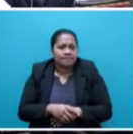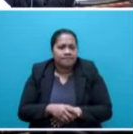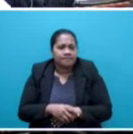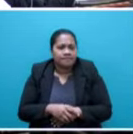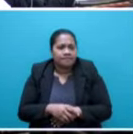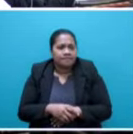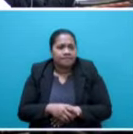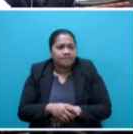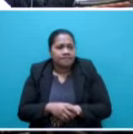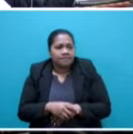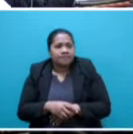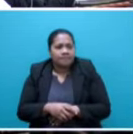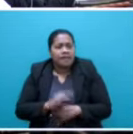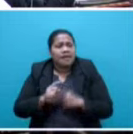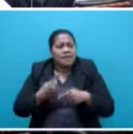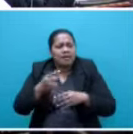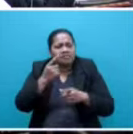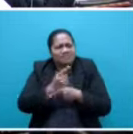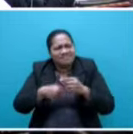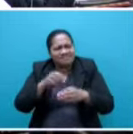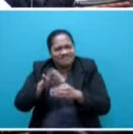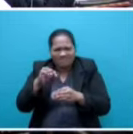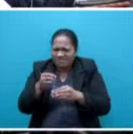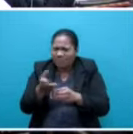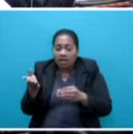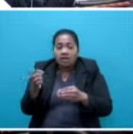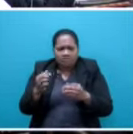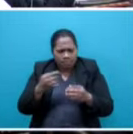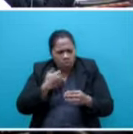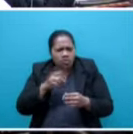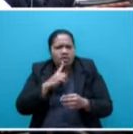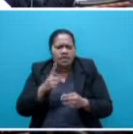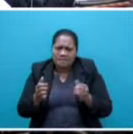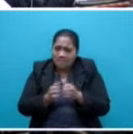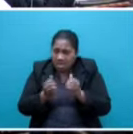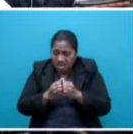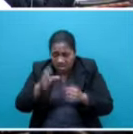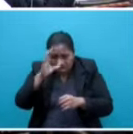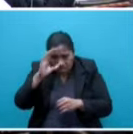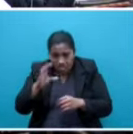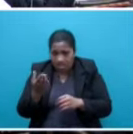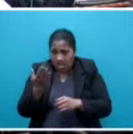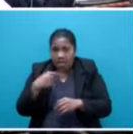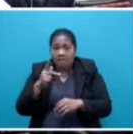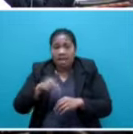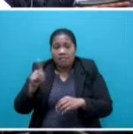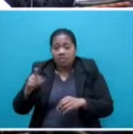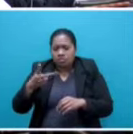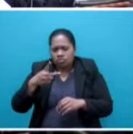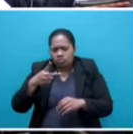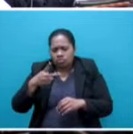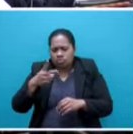percentage of votes, and I've highlighted previously that in many countries, and indeed in the last Parliament, in 2006